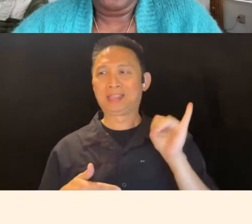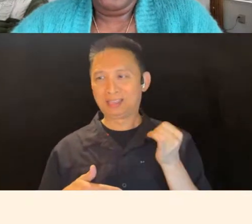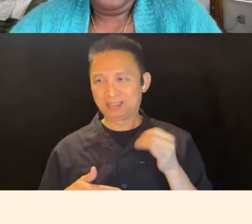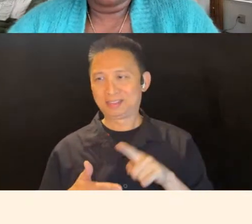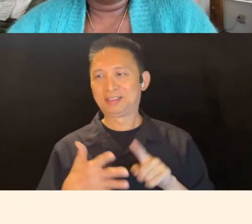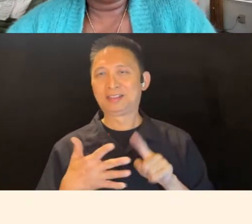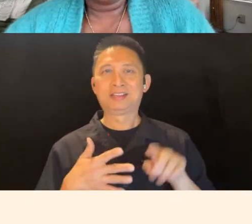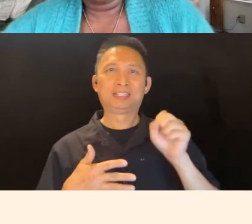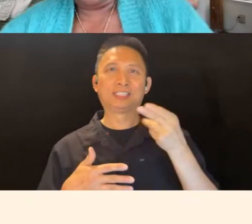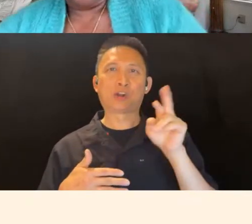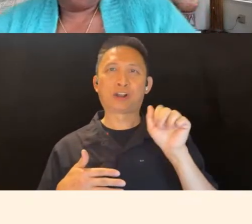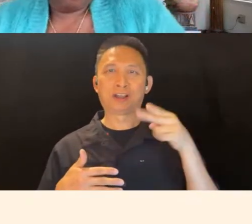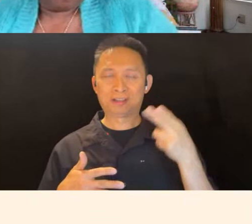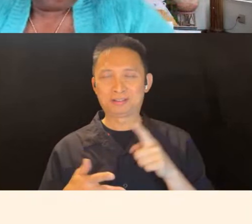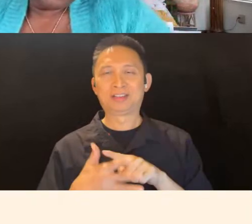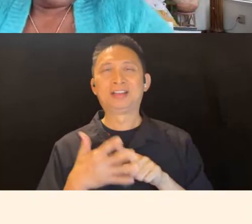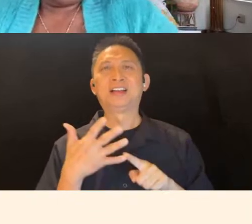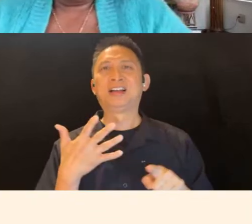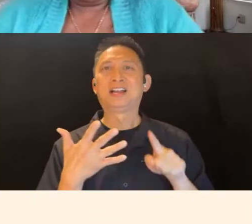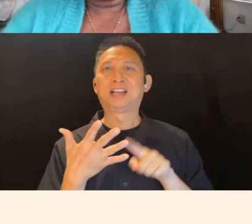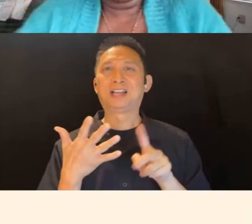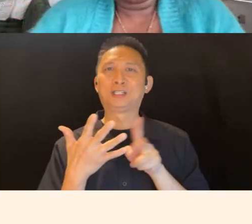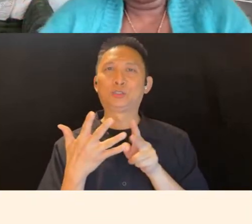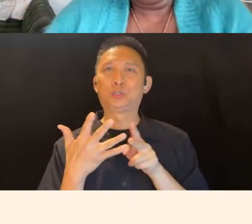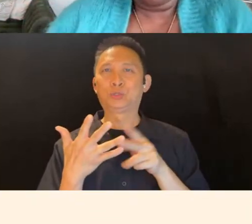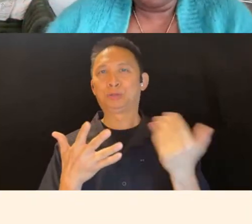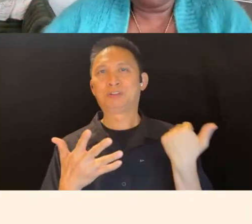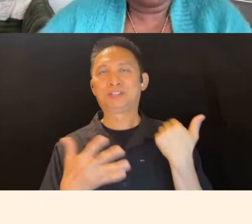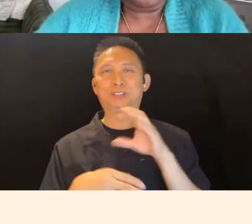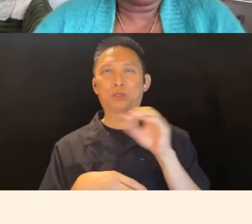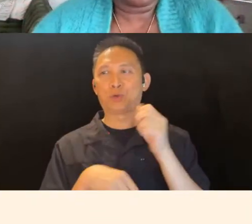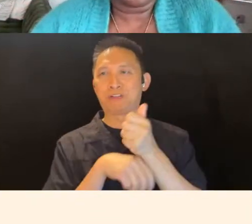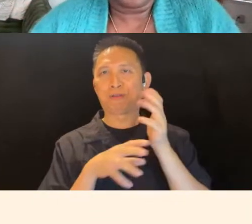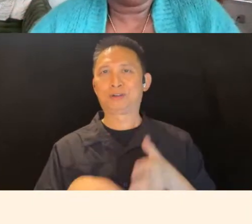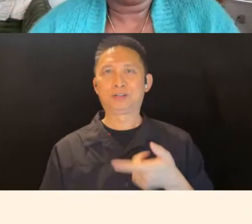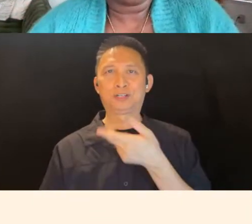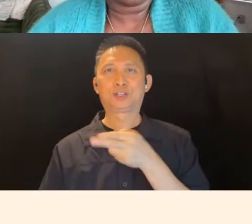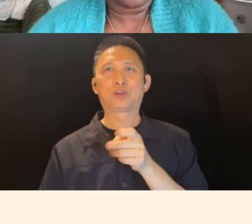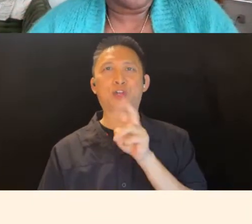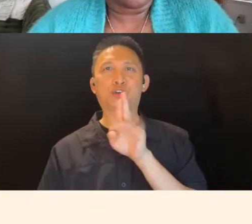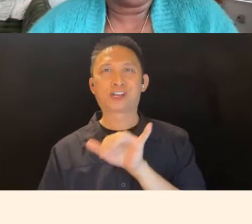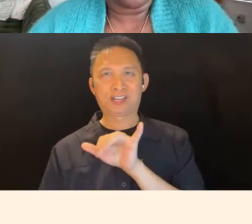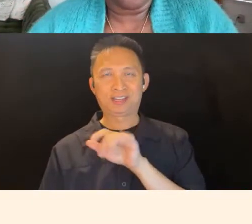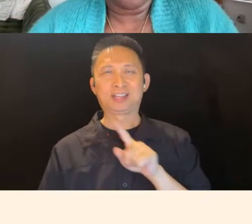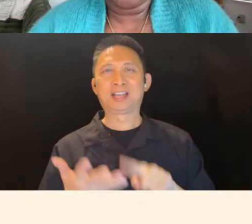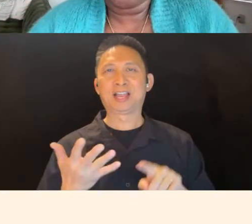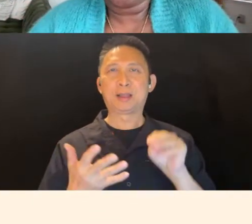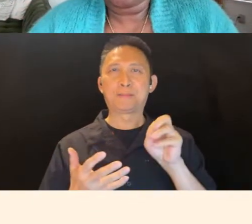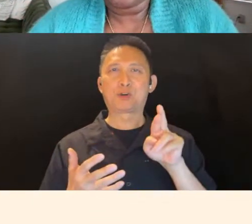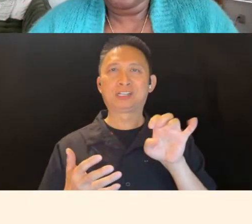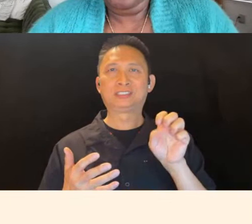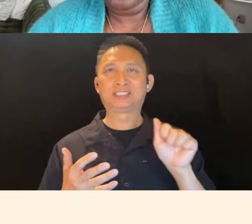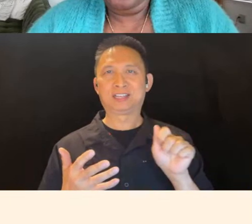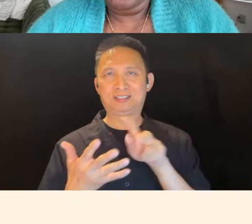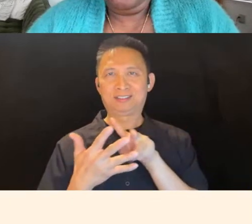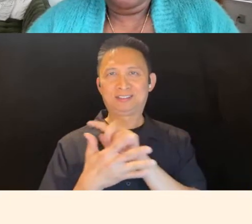director, and two of our previous co-founders, Gregory Jackson and Marissa Ashkar.